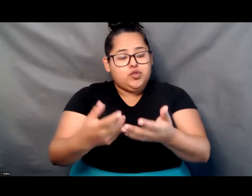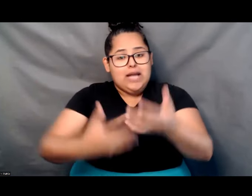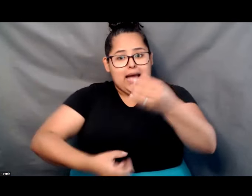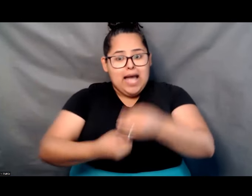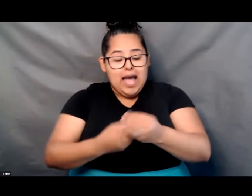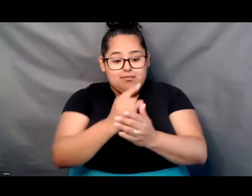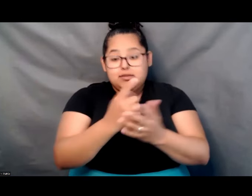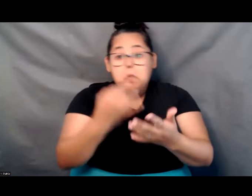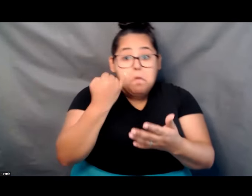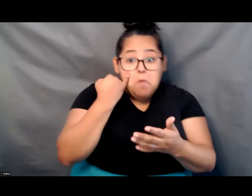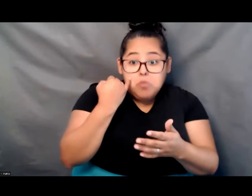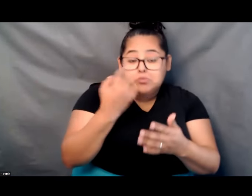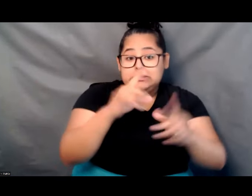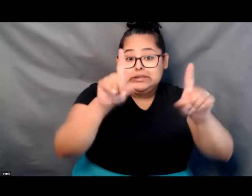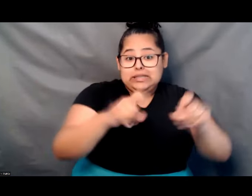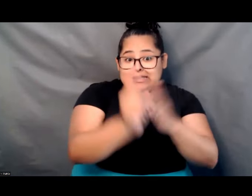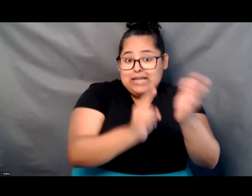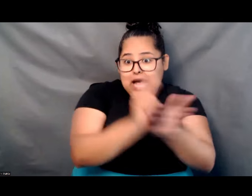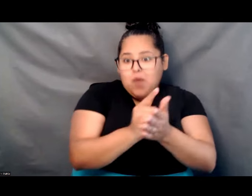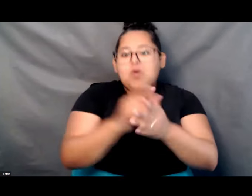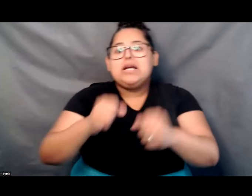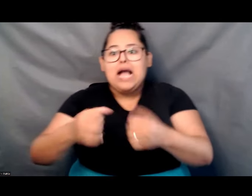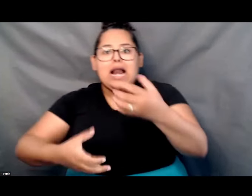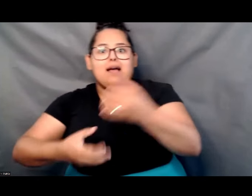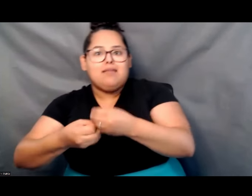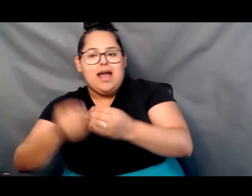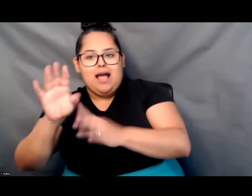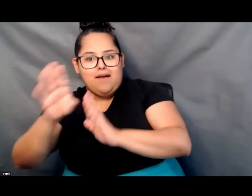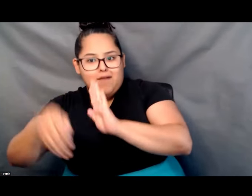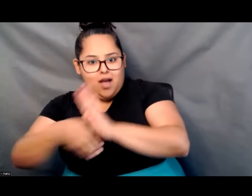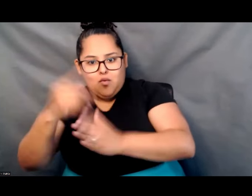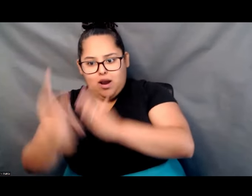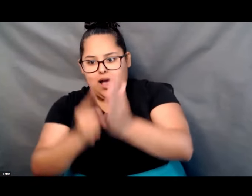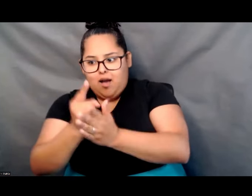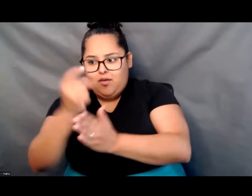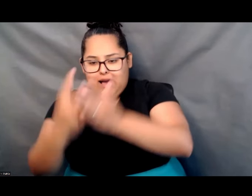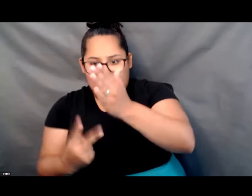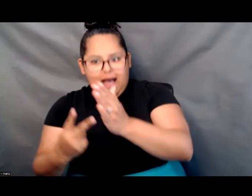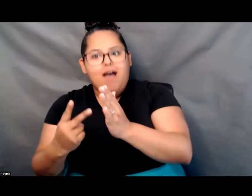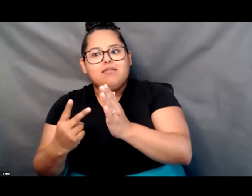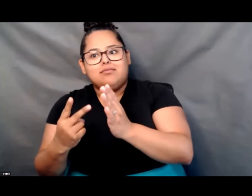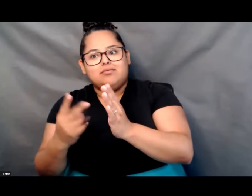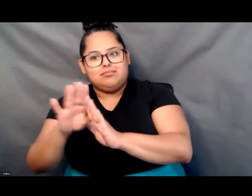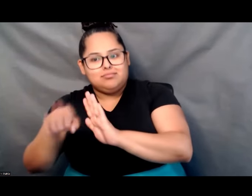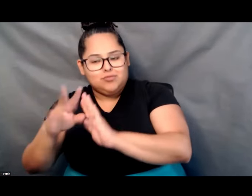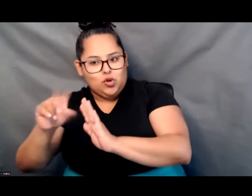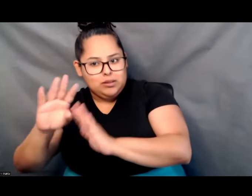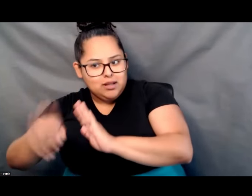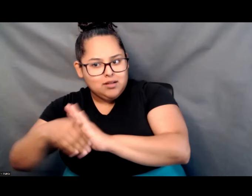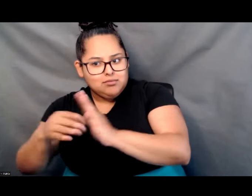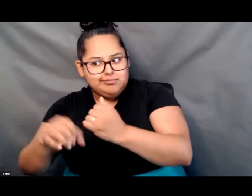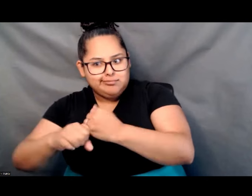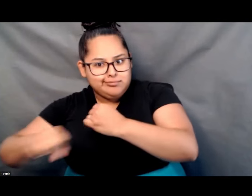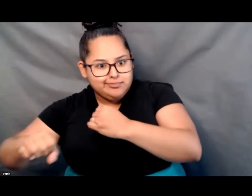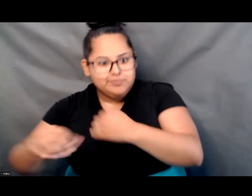a half on their exam with their counselor's approval. We also offer note-taking support, so through